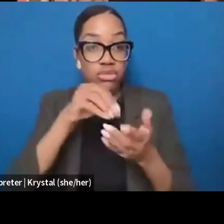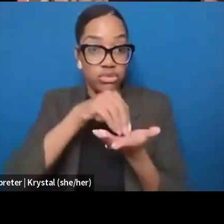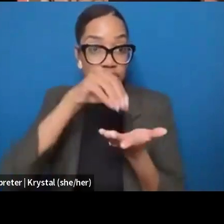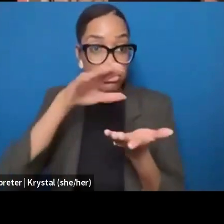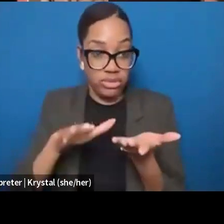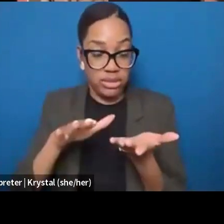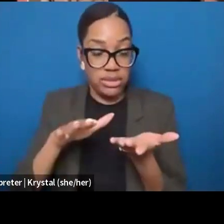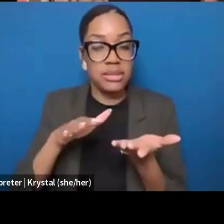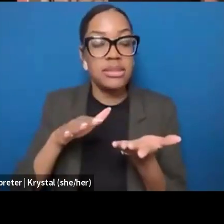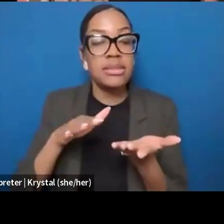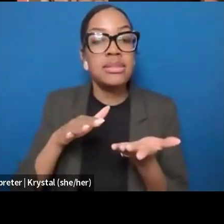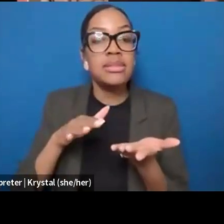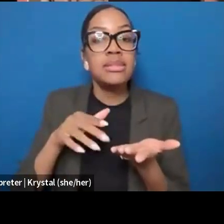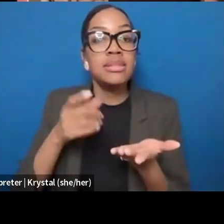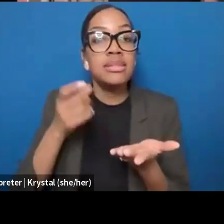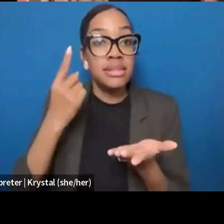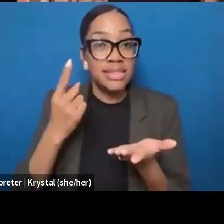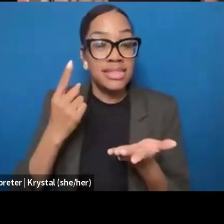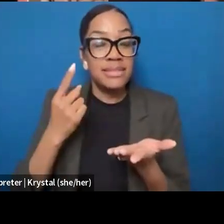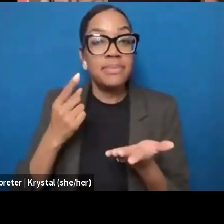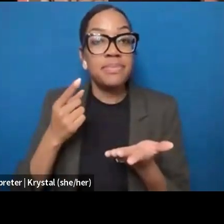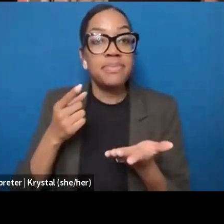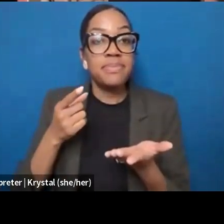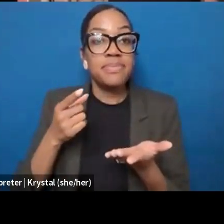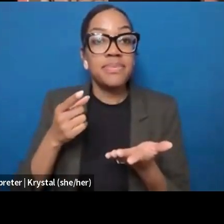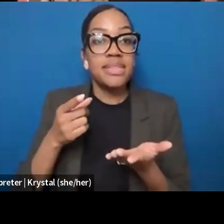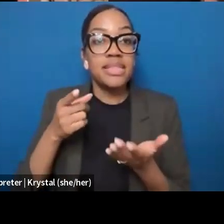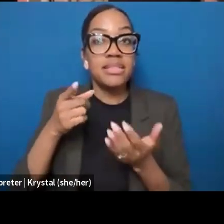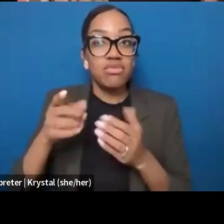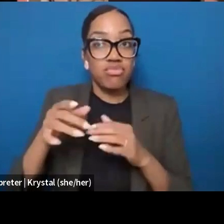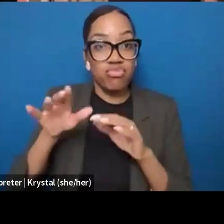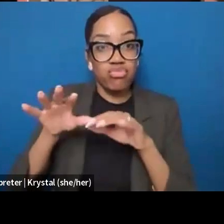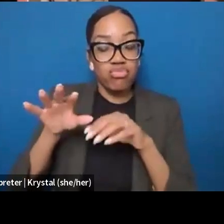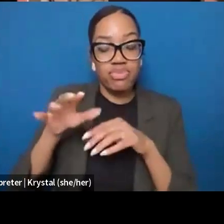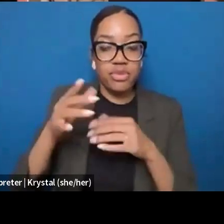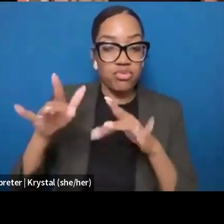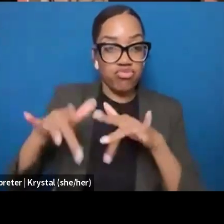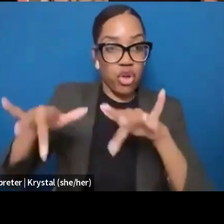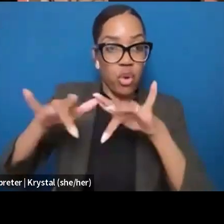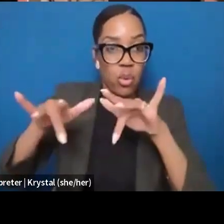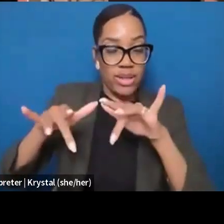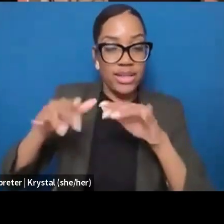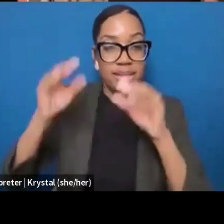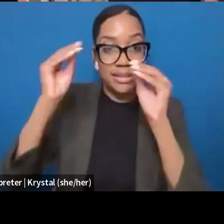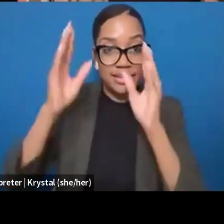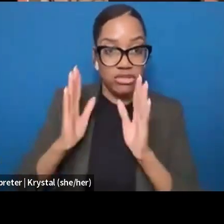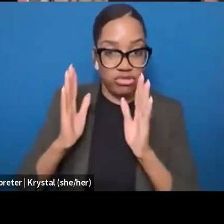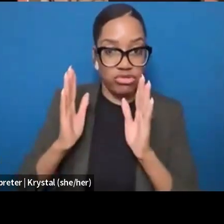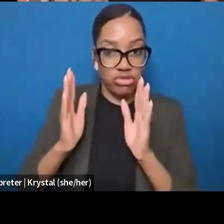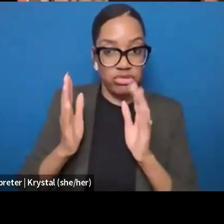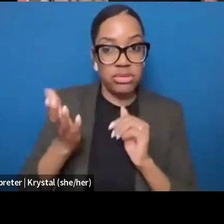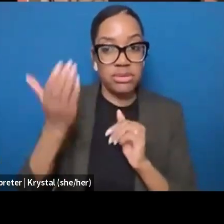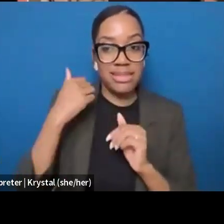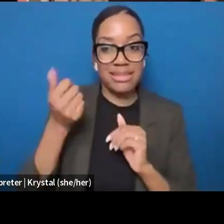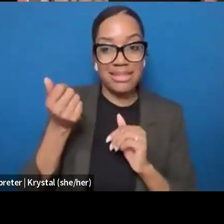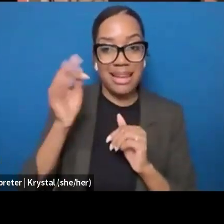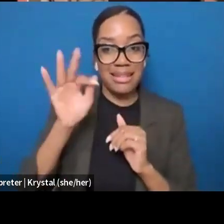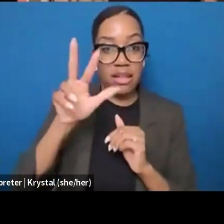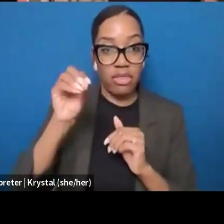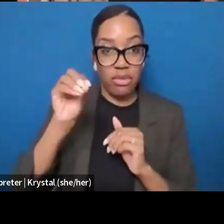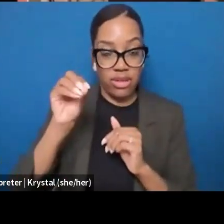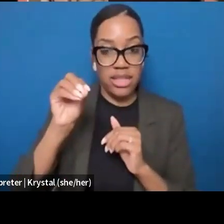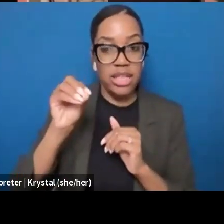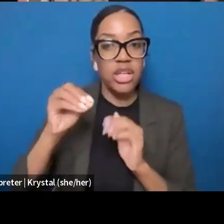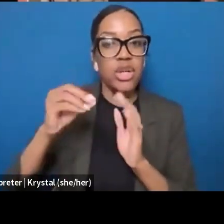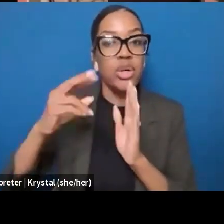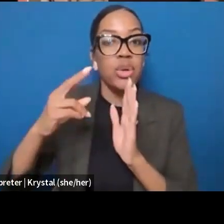his teacher in the 1930s secretly reading to him and his classmates at the Webster Parish Training School from